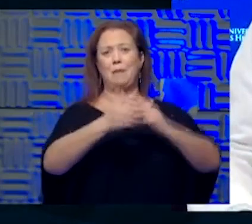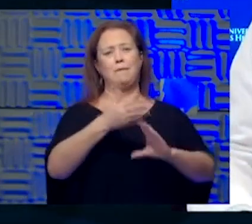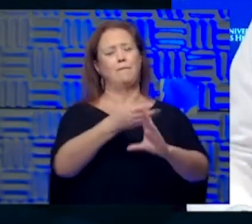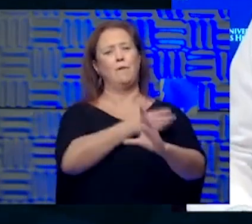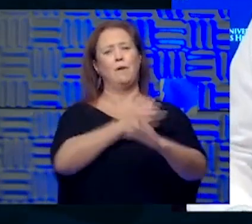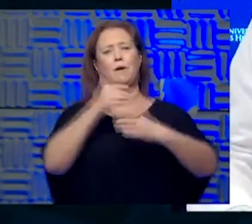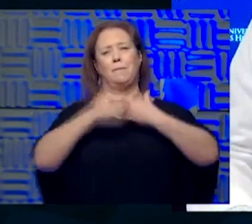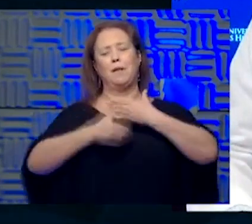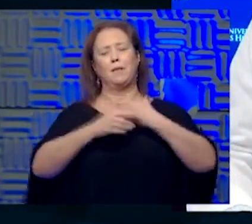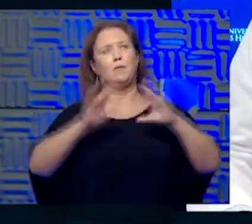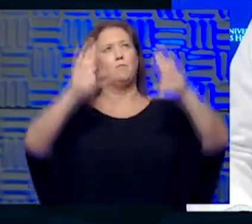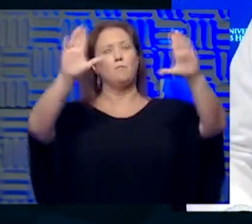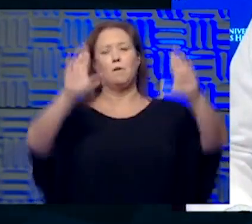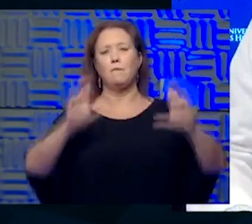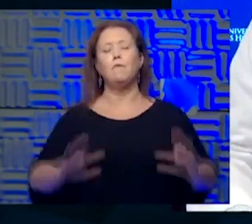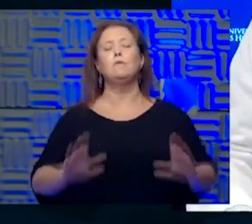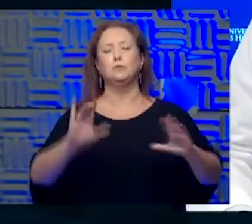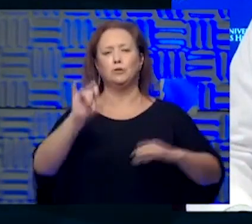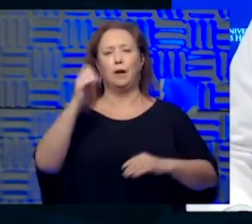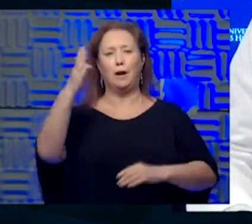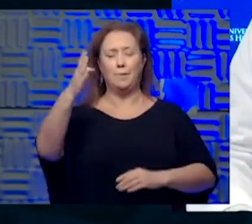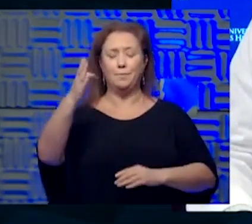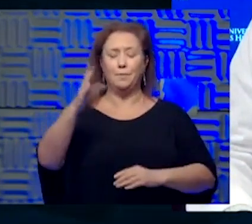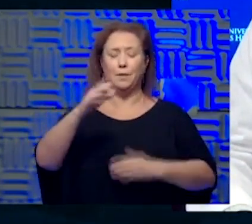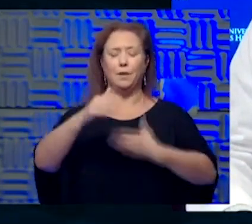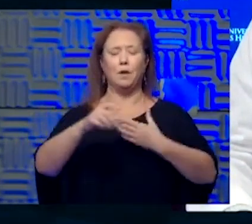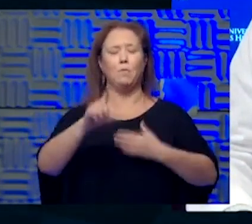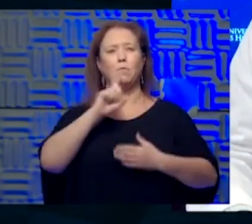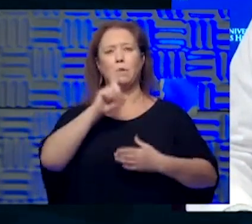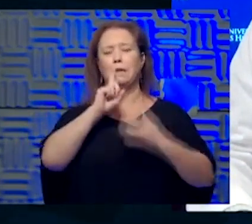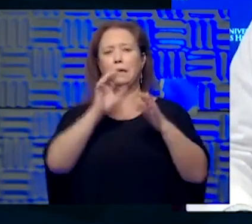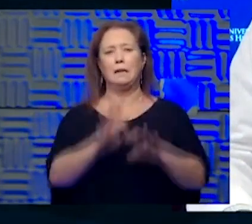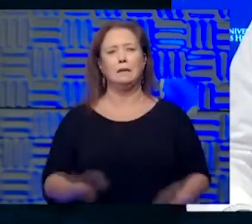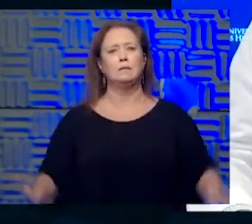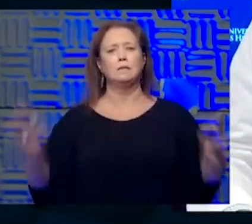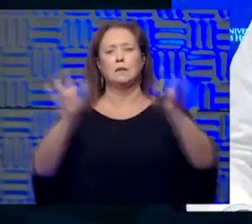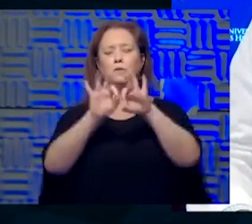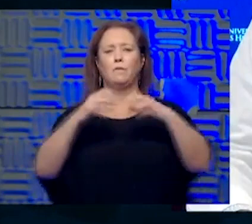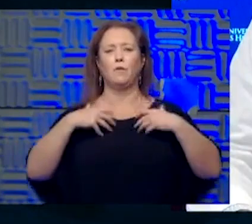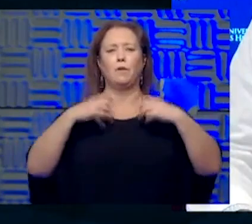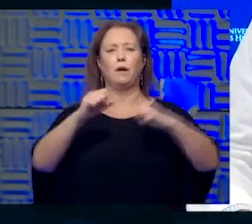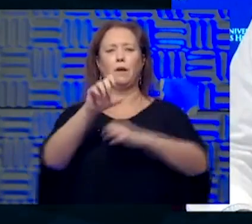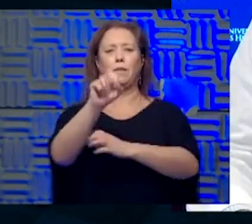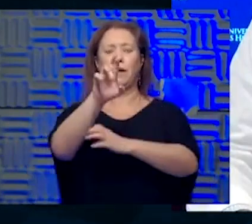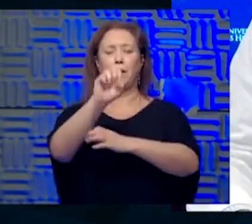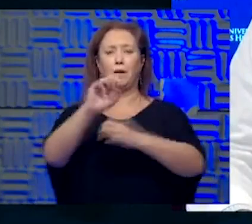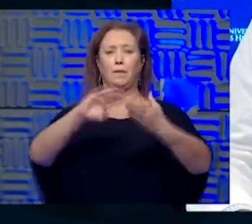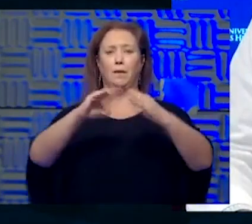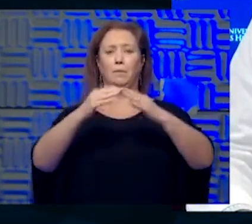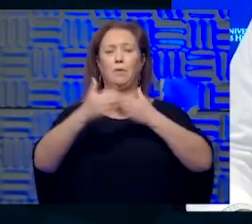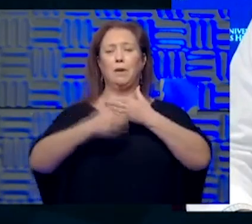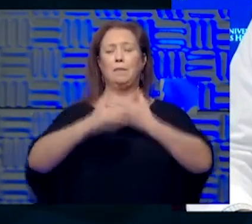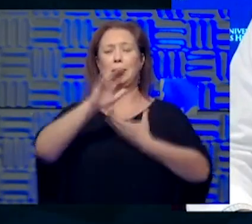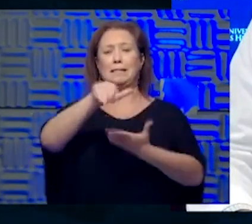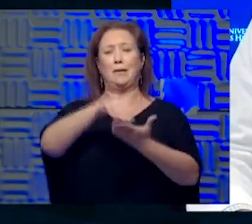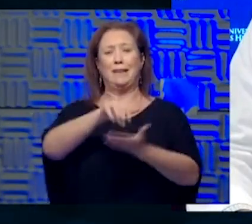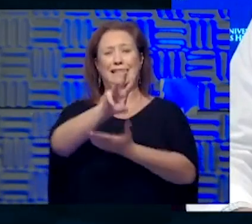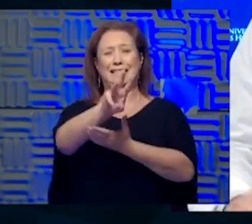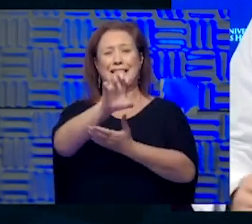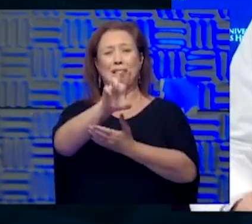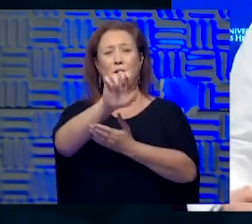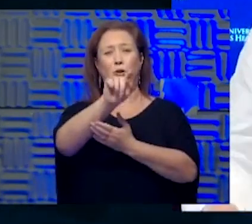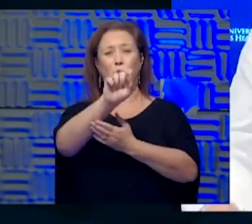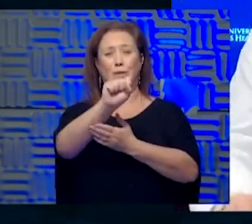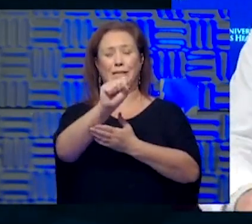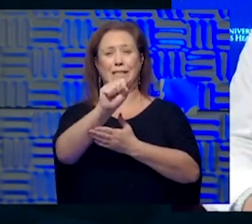a remarkable job. And those blood products are essential to healthcare. The Community Blood Center needs about 600 units a day, and there's